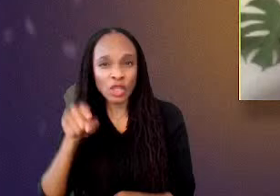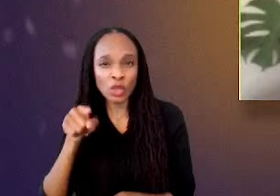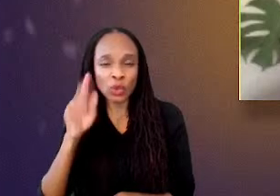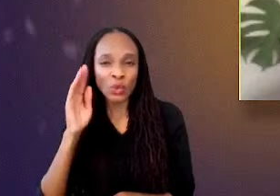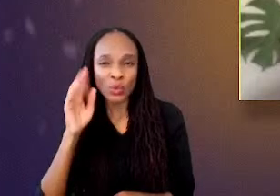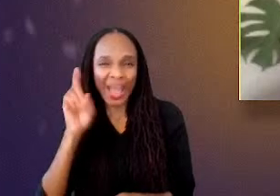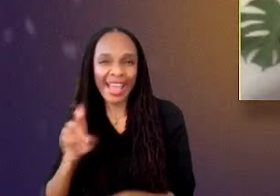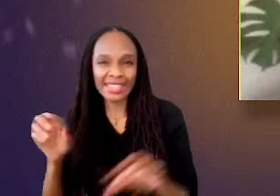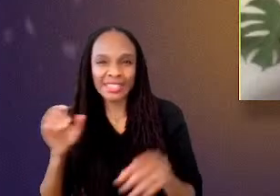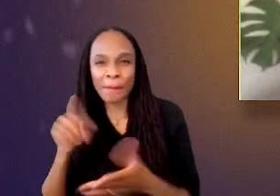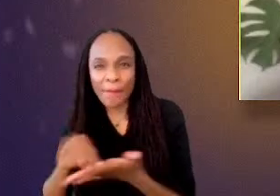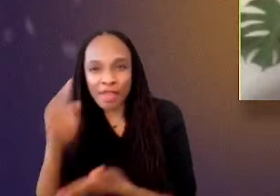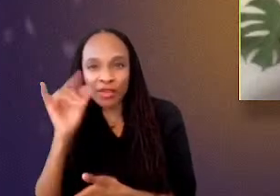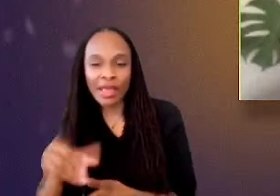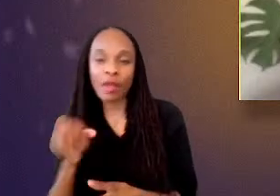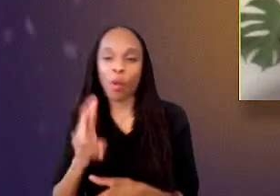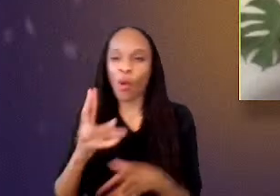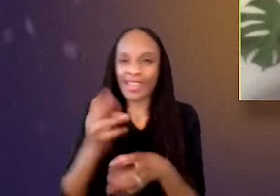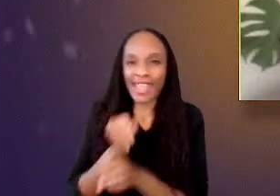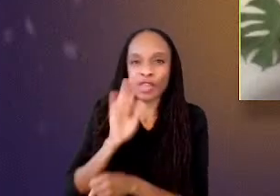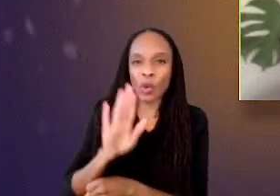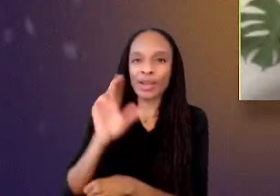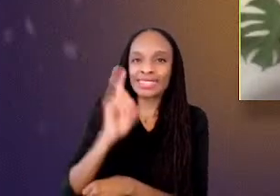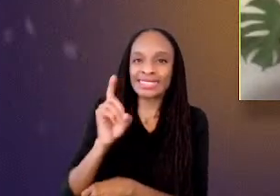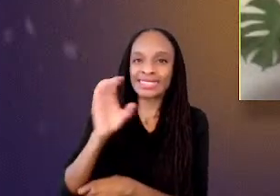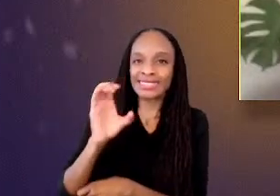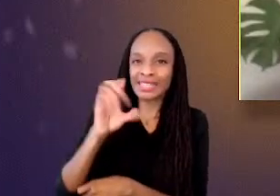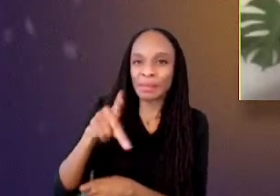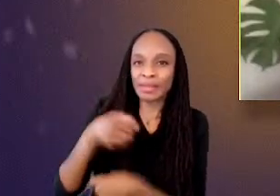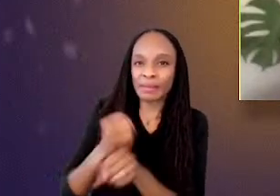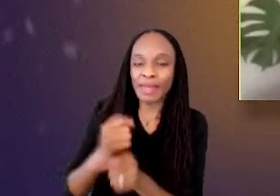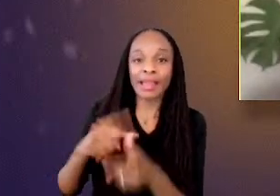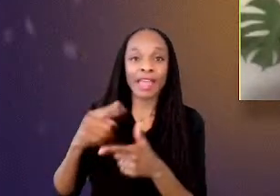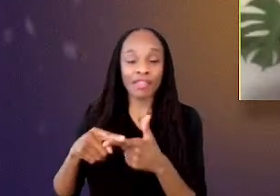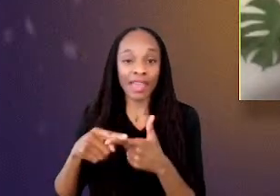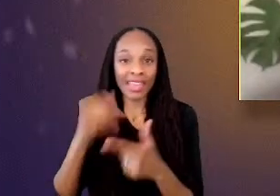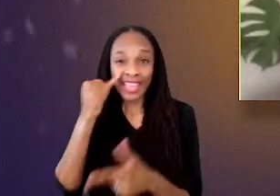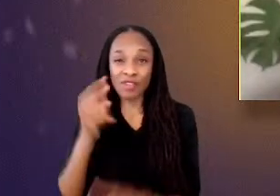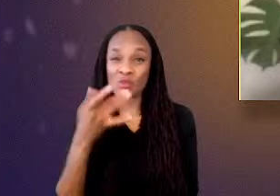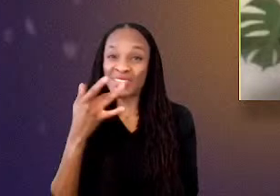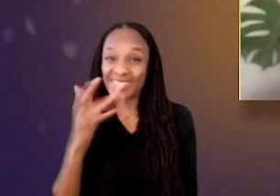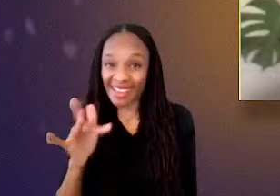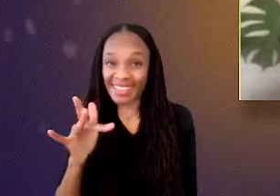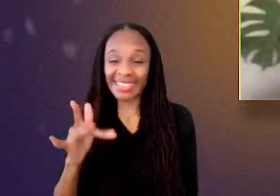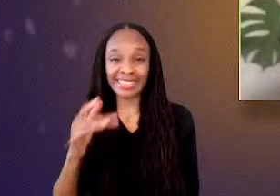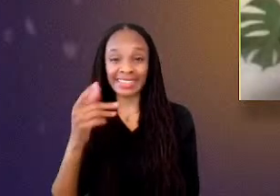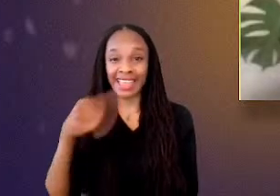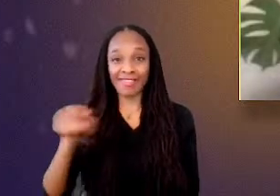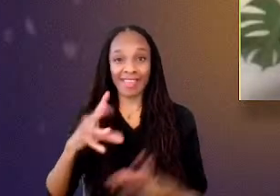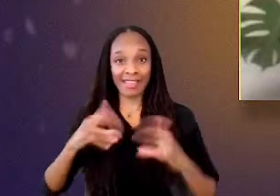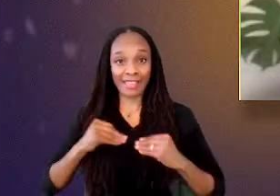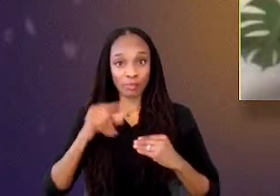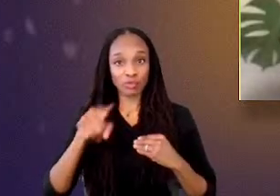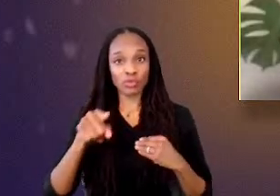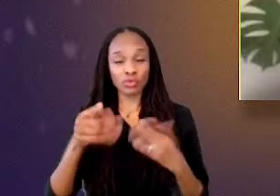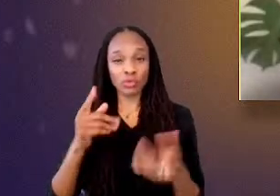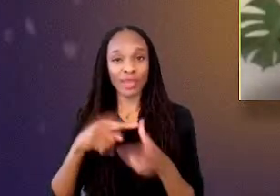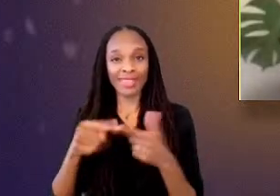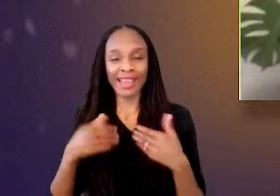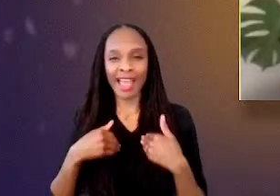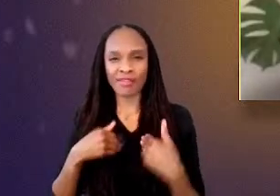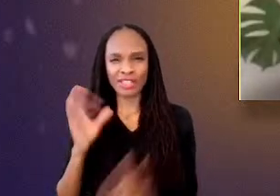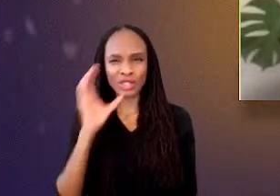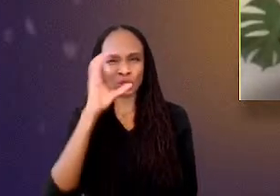like get your DCP made. And then you're going, if you are so lucky to be accepted into these spaces, there's a really a